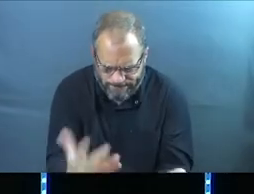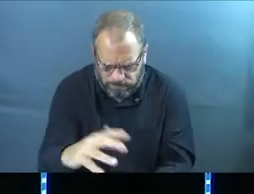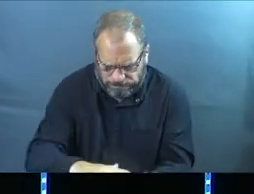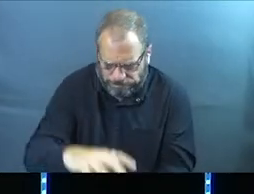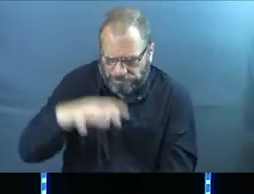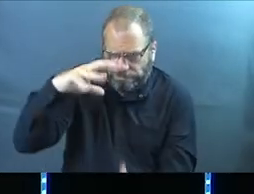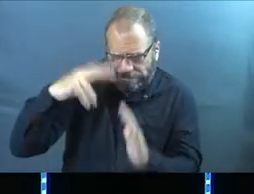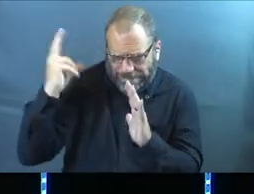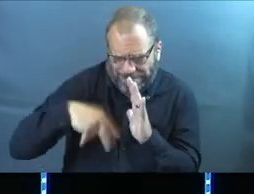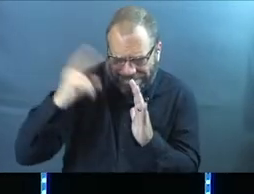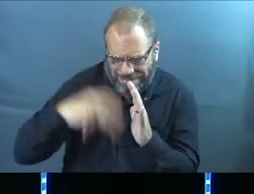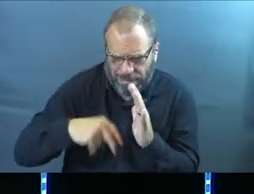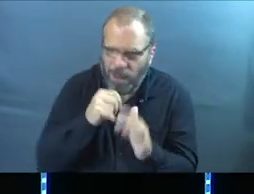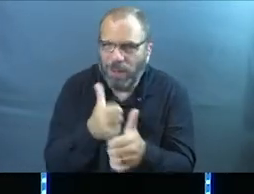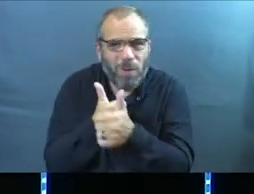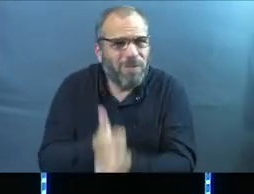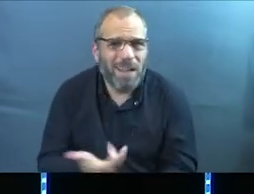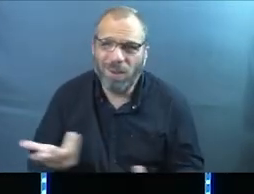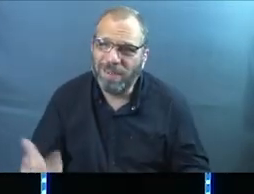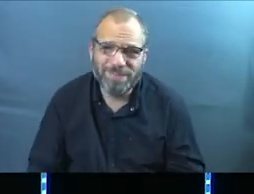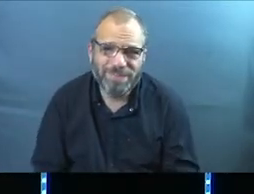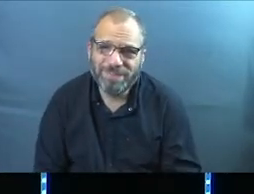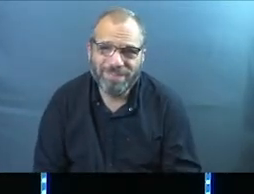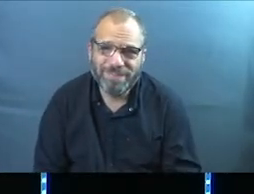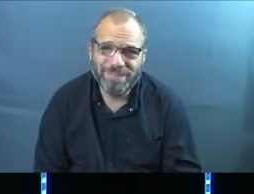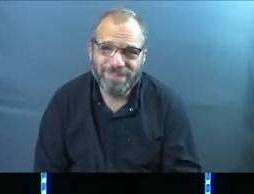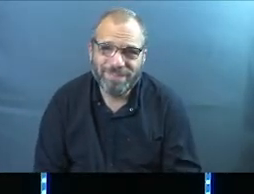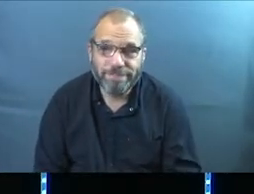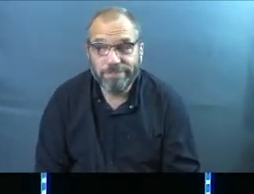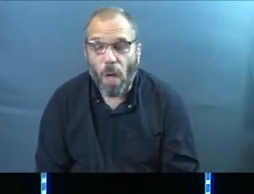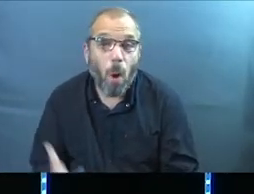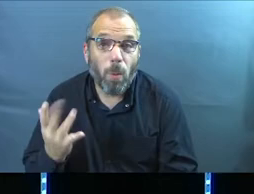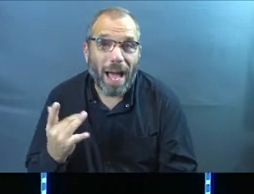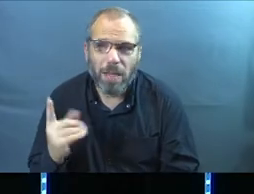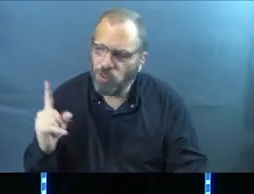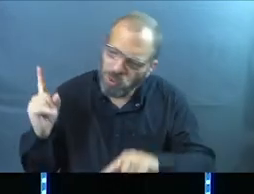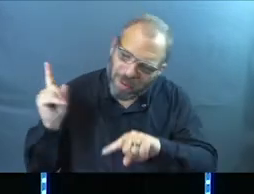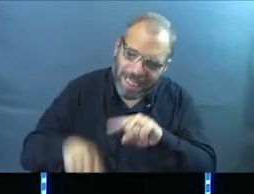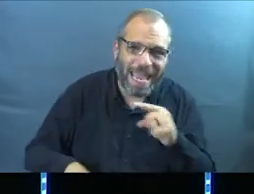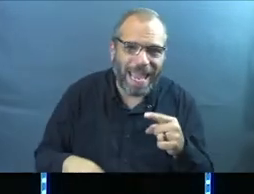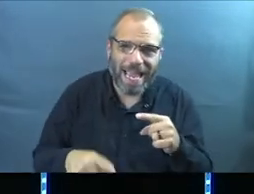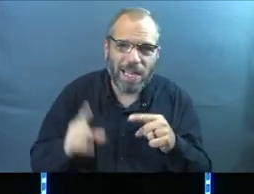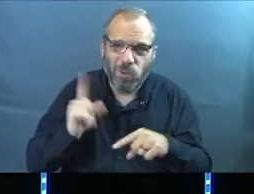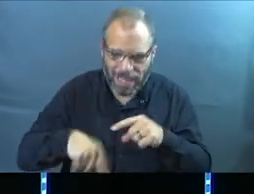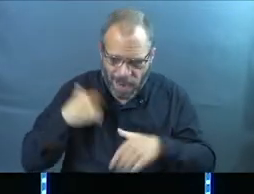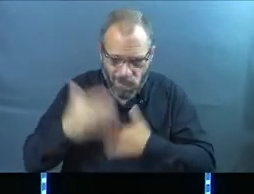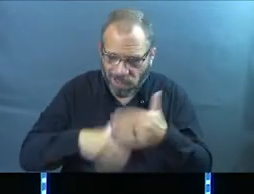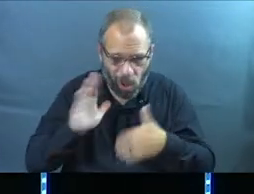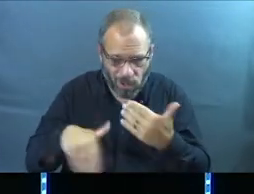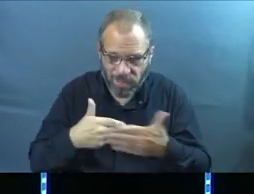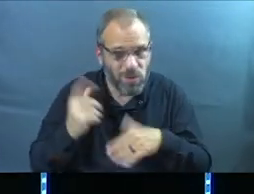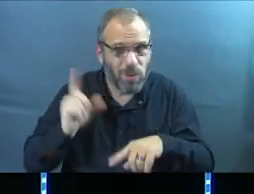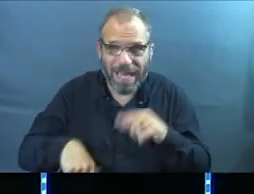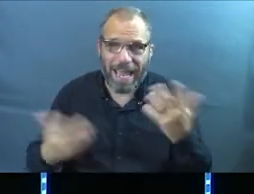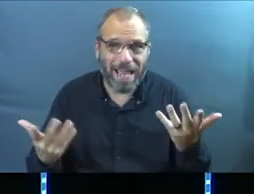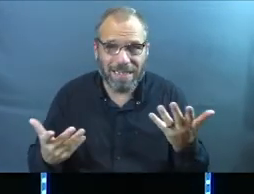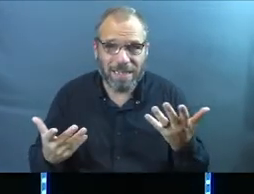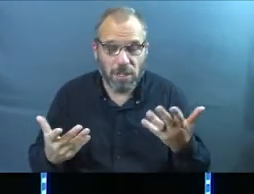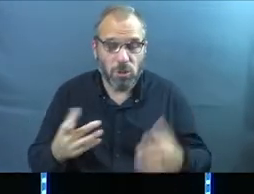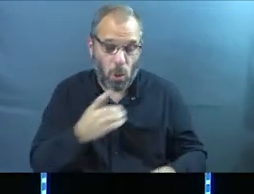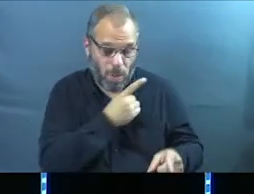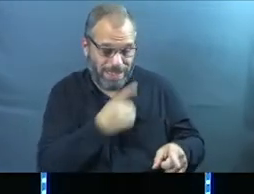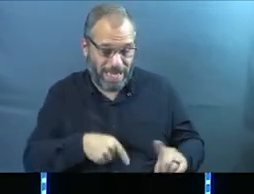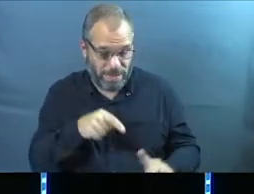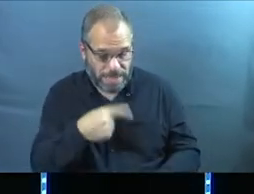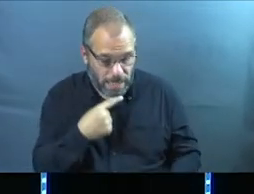lives, but we don't actually follow any of it because we can't. You can't process it all. So David